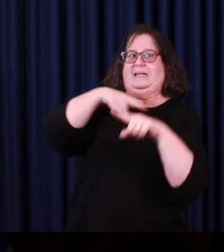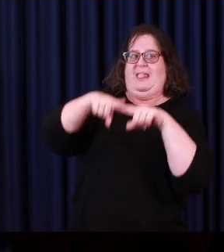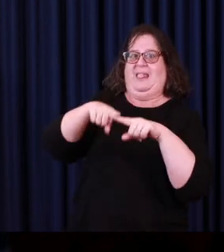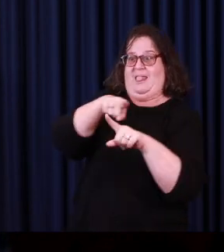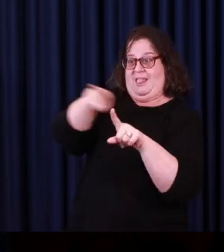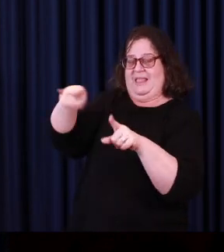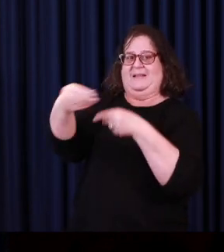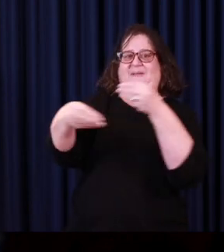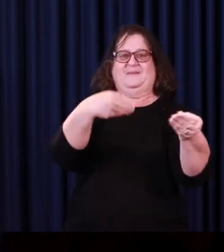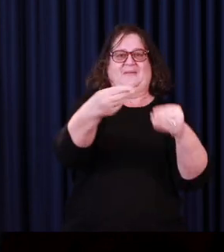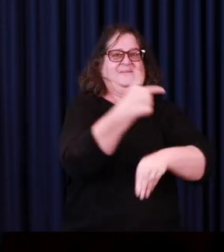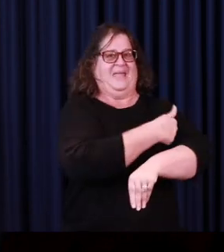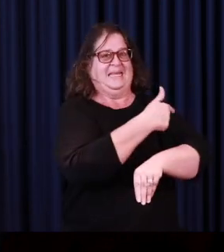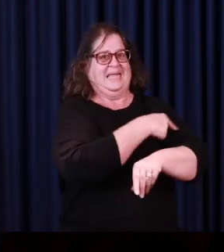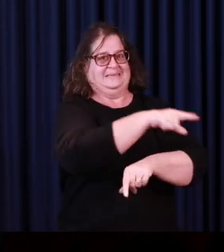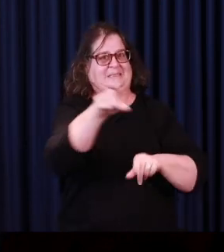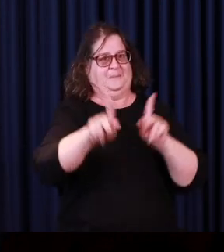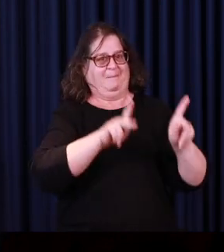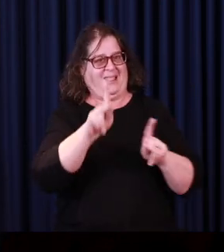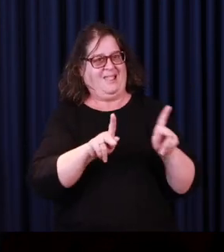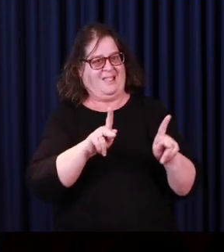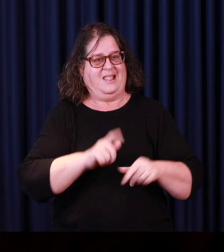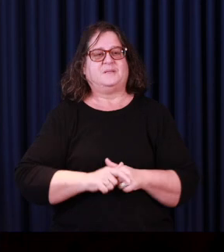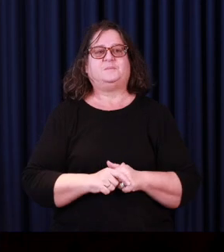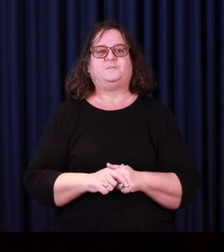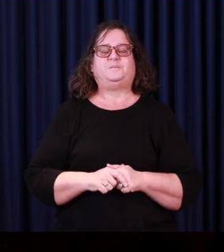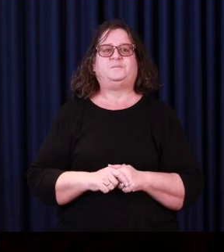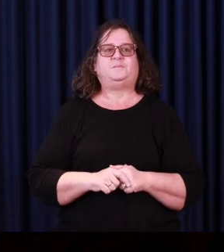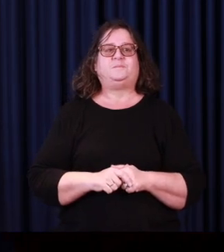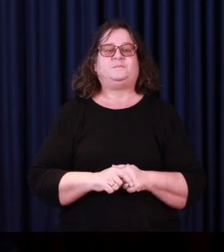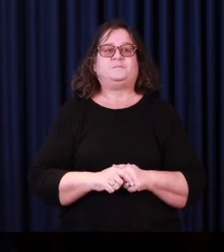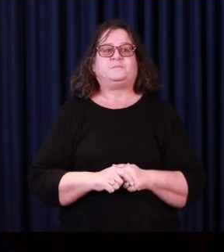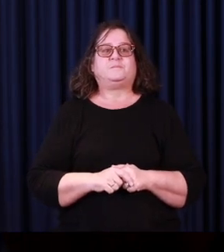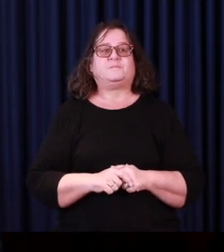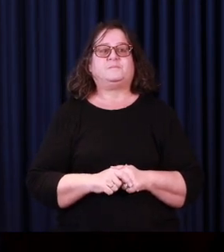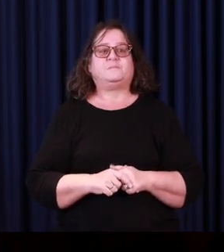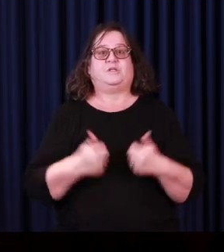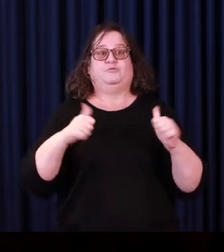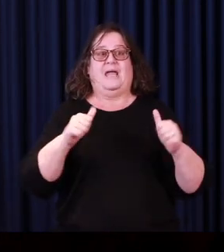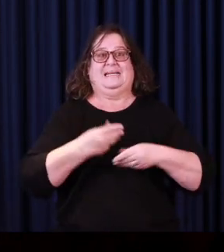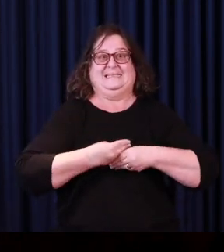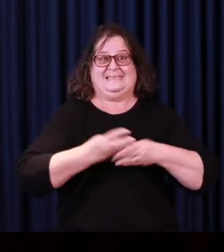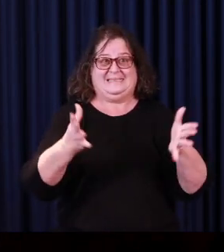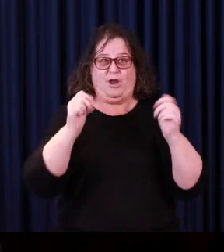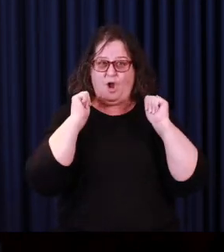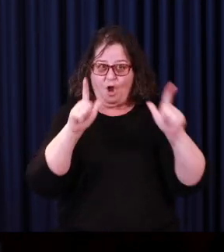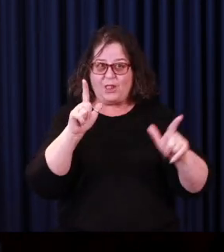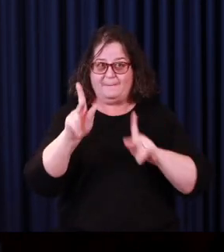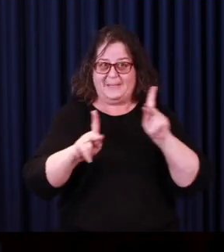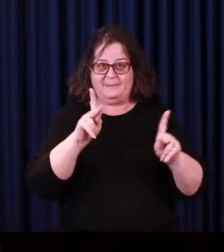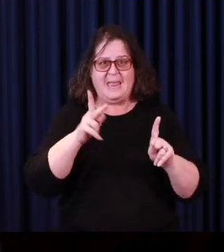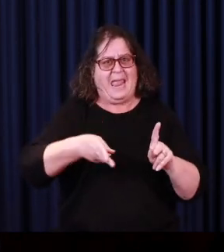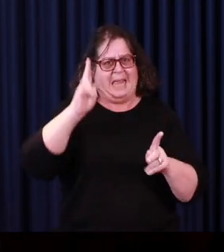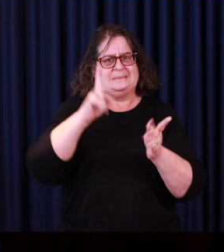The logistics of putting the vaccine within reach of everyone is complex and demanding, but Arizona is going